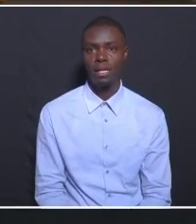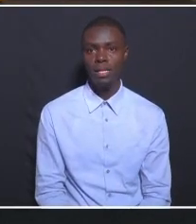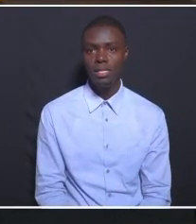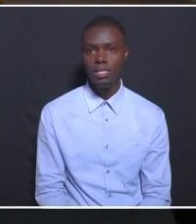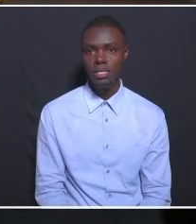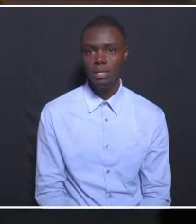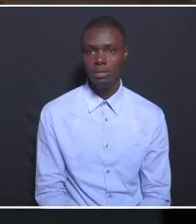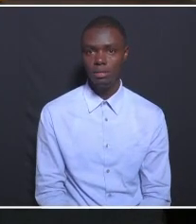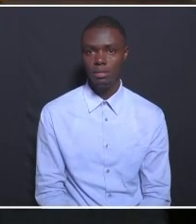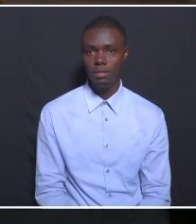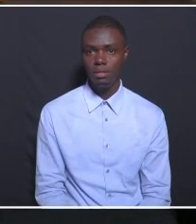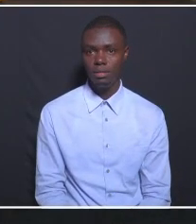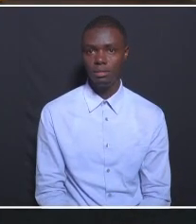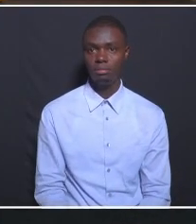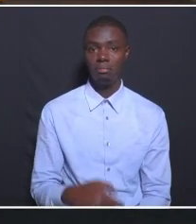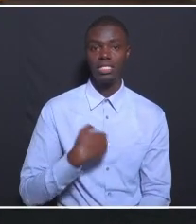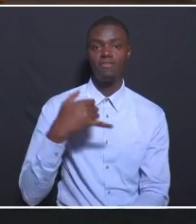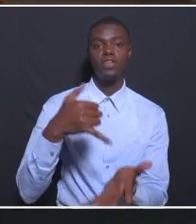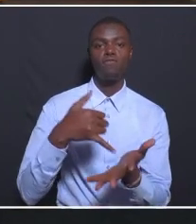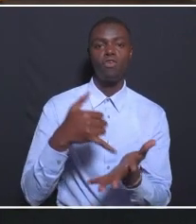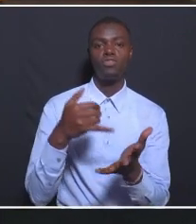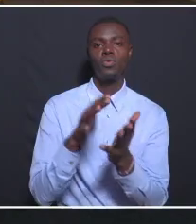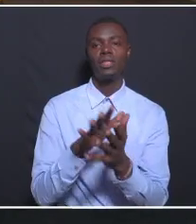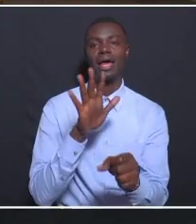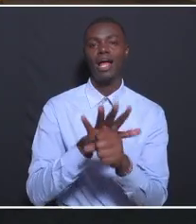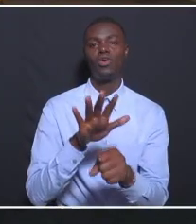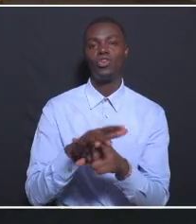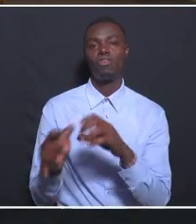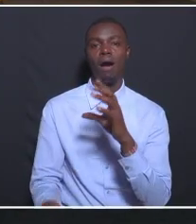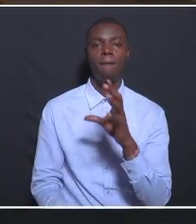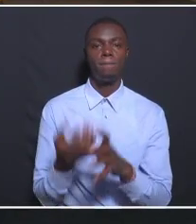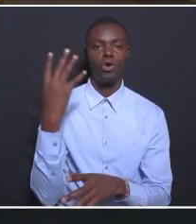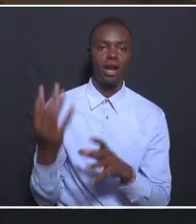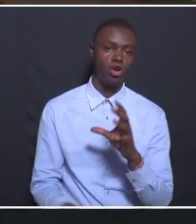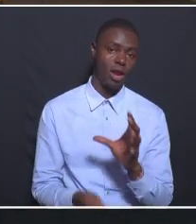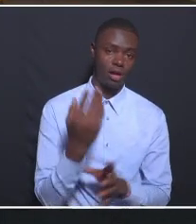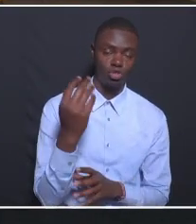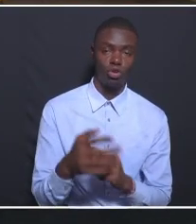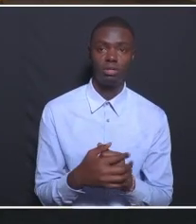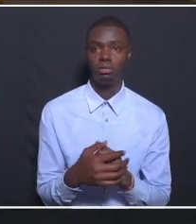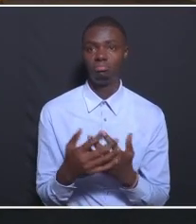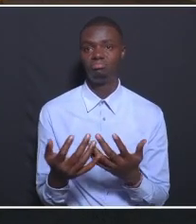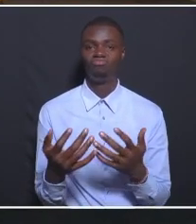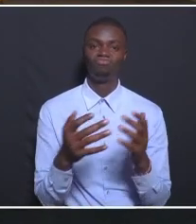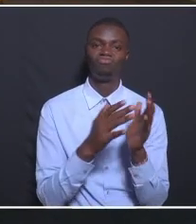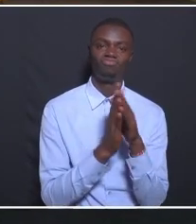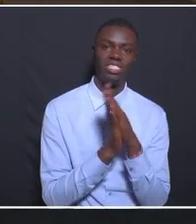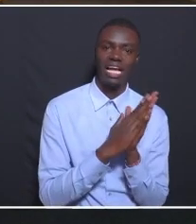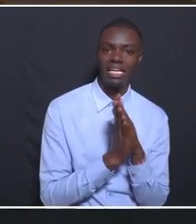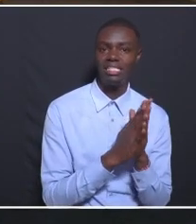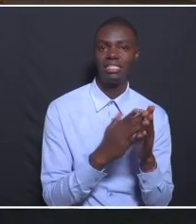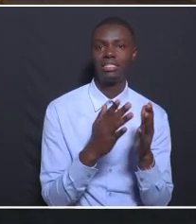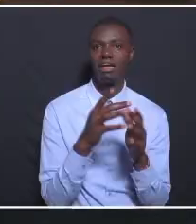And I've been involved with a lot of productions in terms of narrative films and